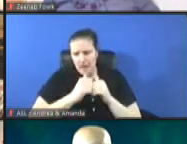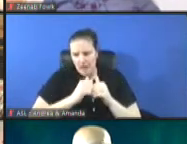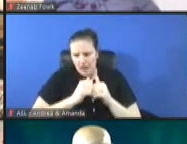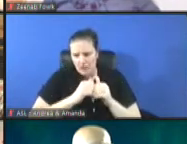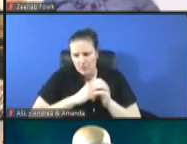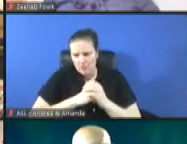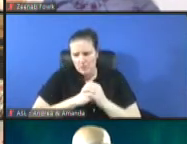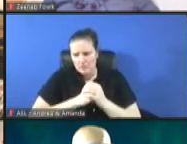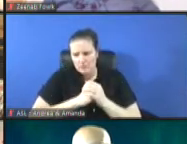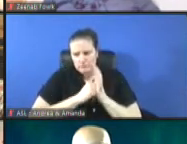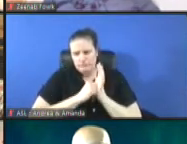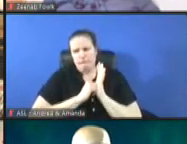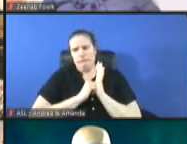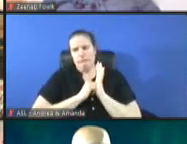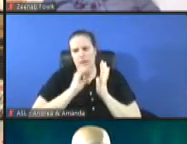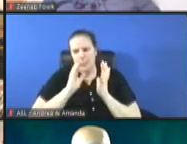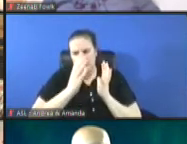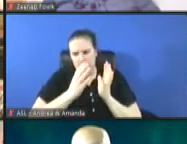how fragile they seem to be.